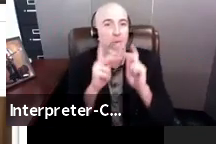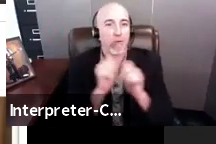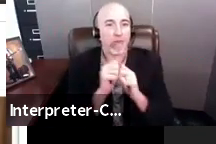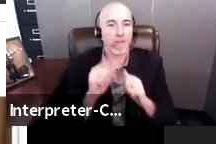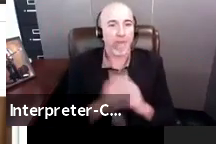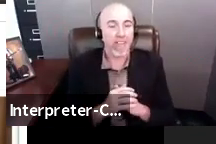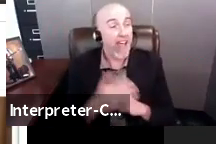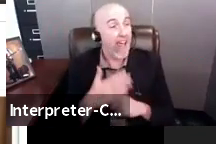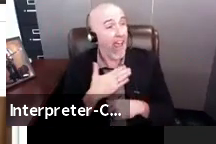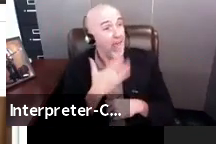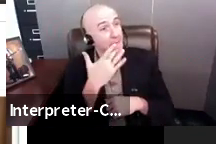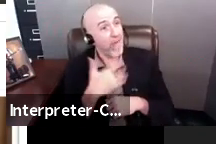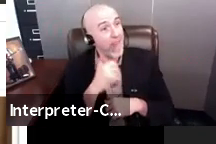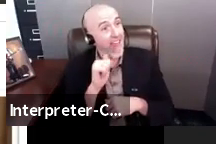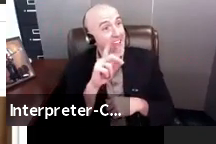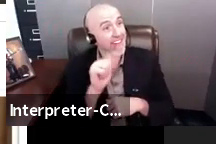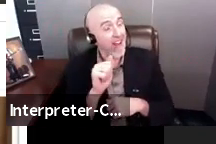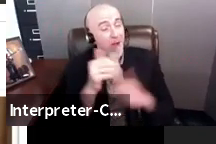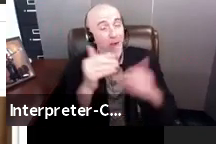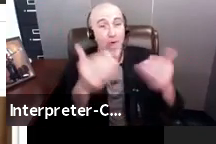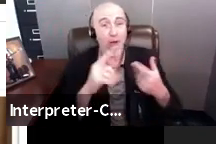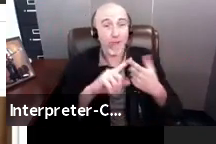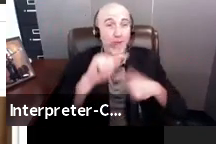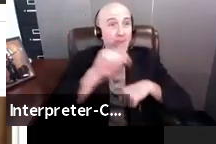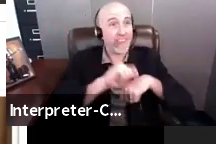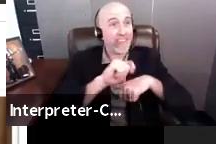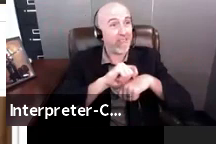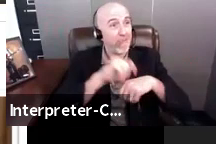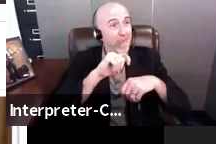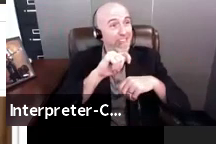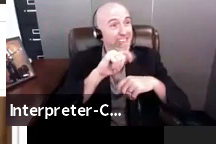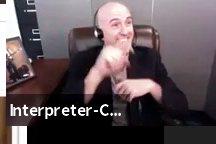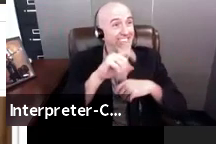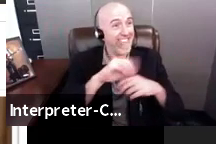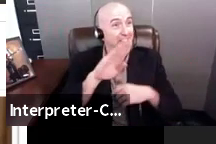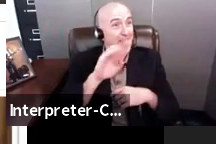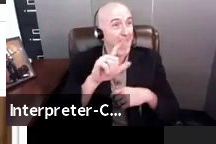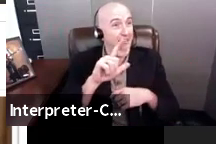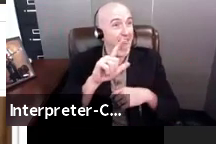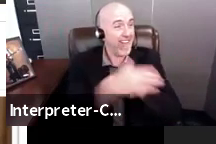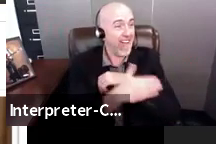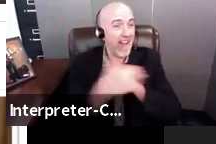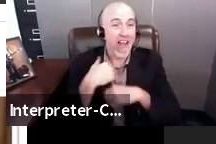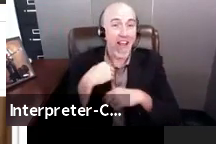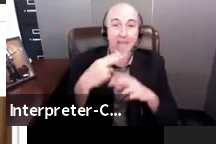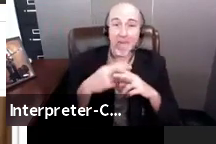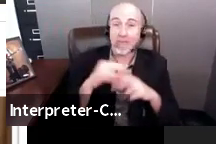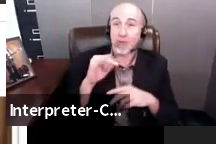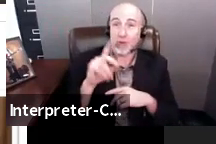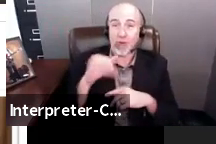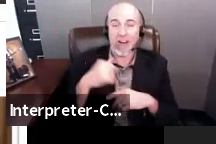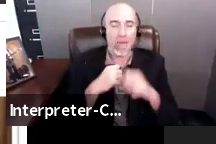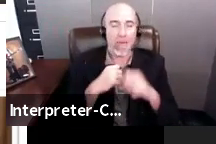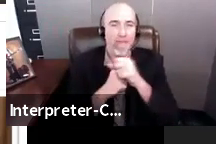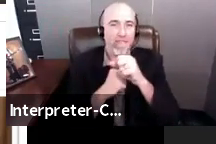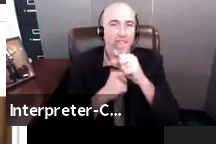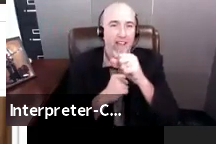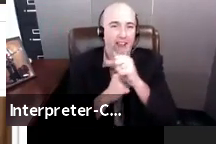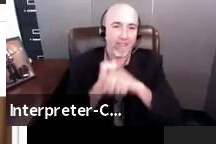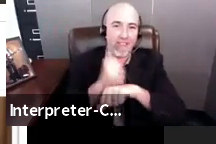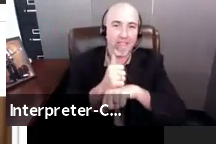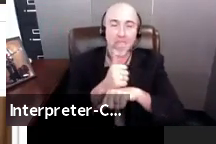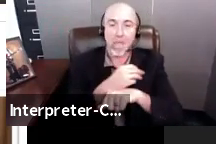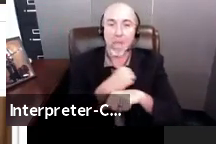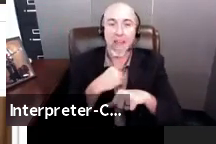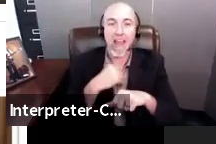Happy birthday, ADA. Welcome to Temple, Texas and Bell County. My name is Judy Morales and I'm a founder member of the Bell County Judge